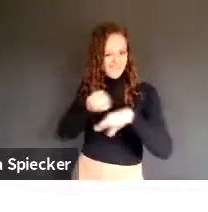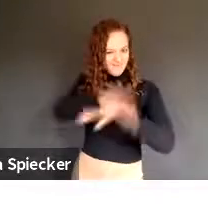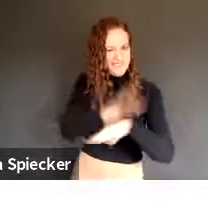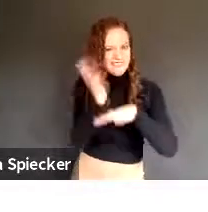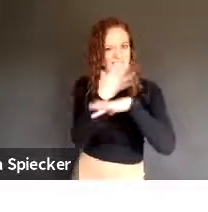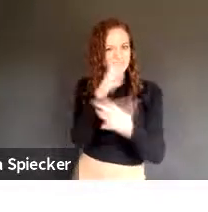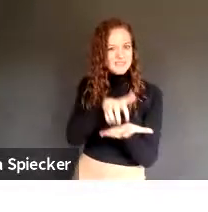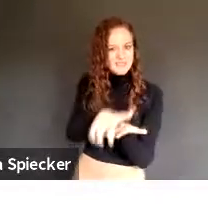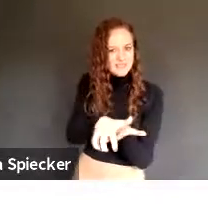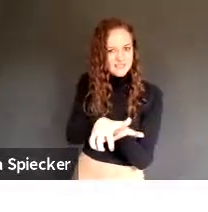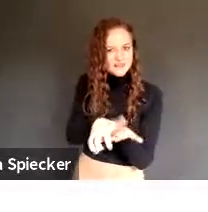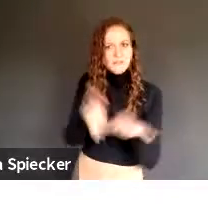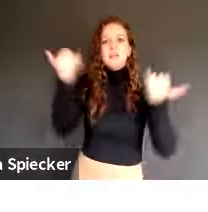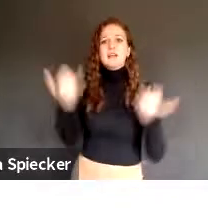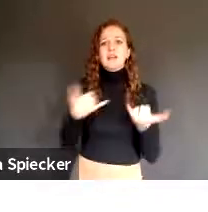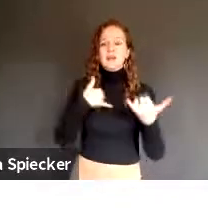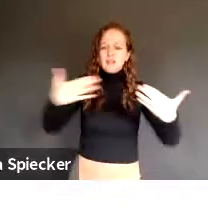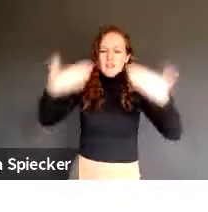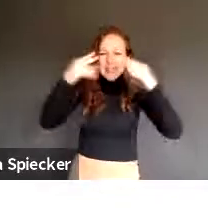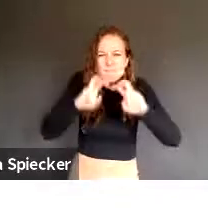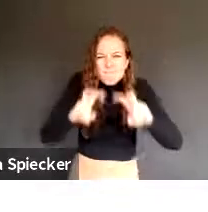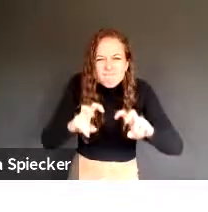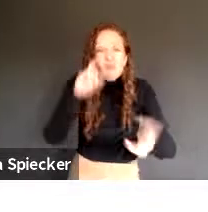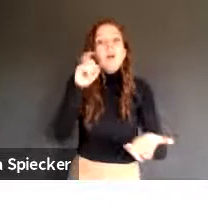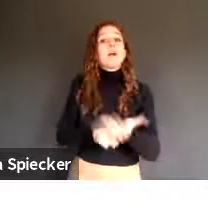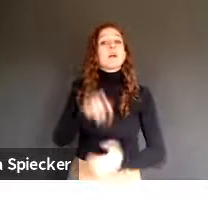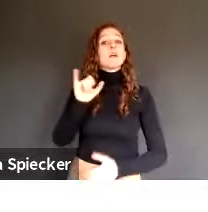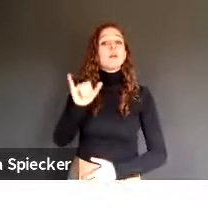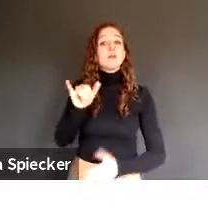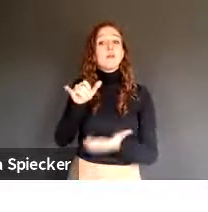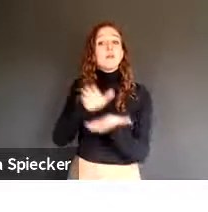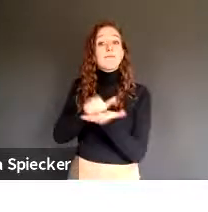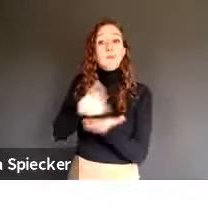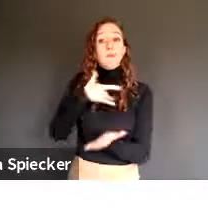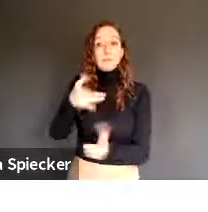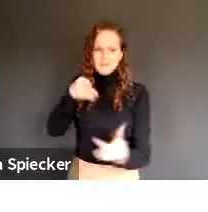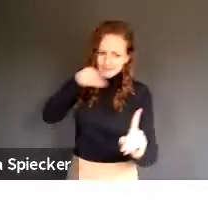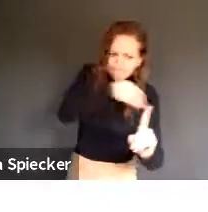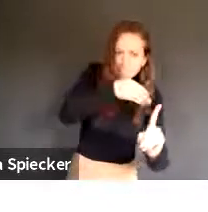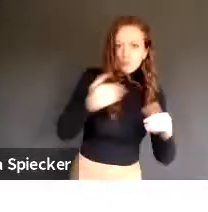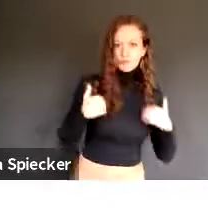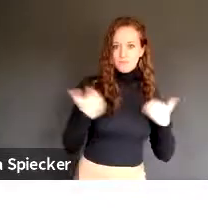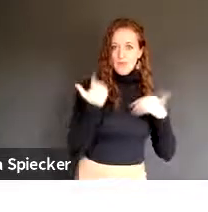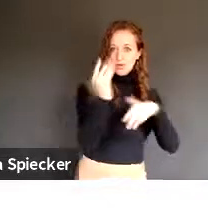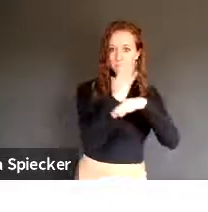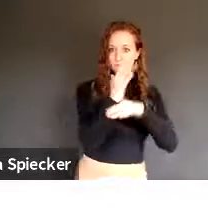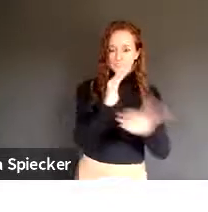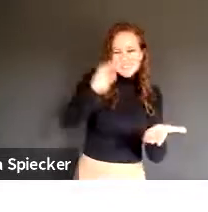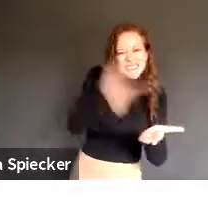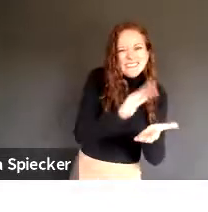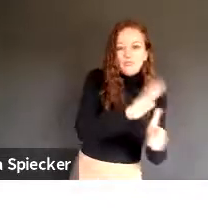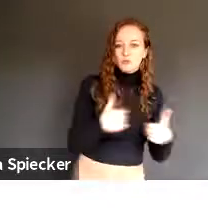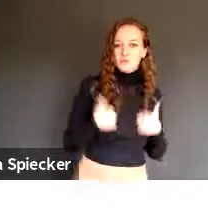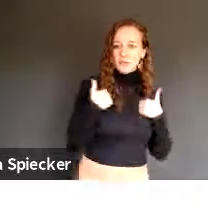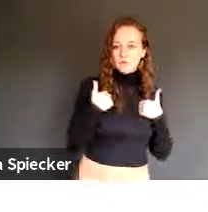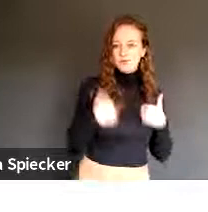Okay, so we know that herbivores negatively affected kelp density. And now let's zoom in even closer. Because when we